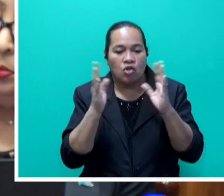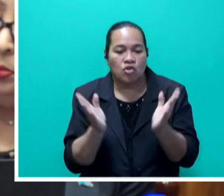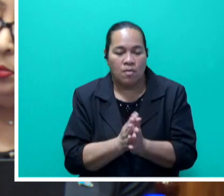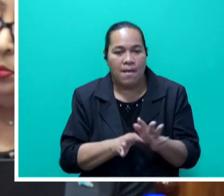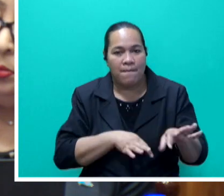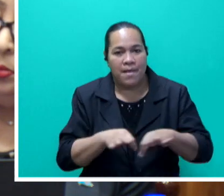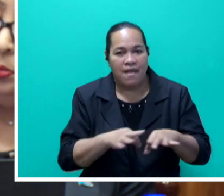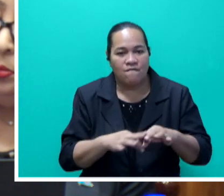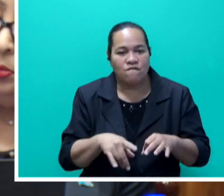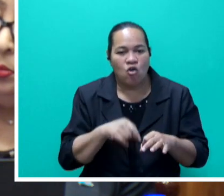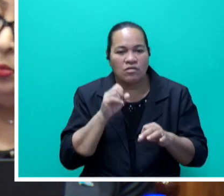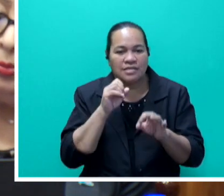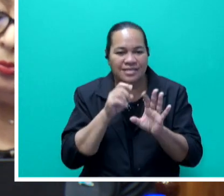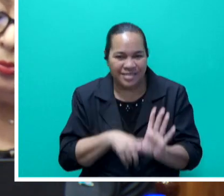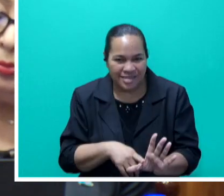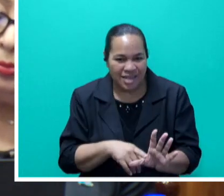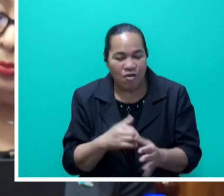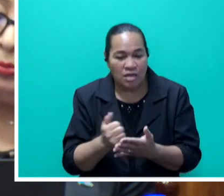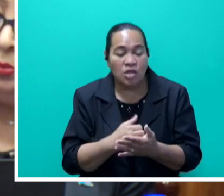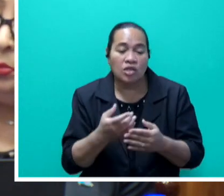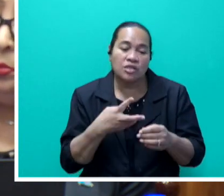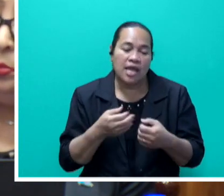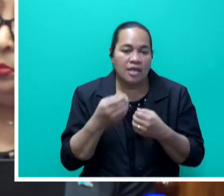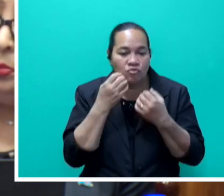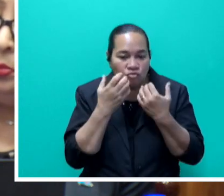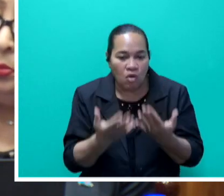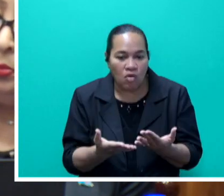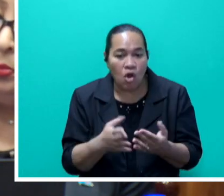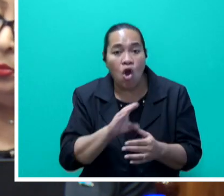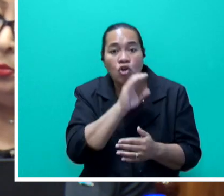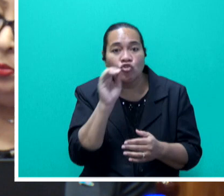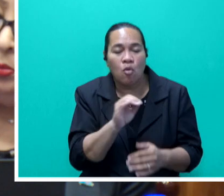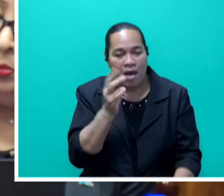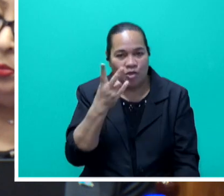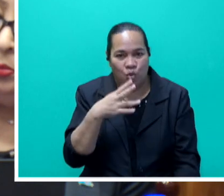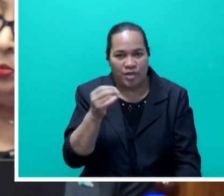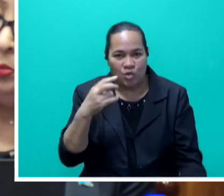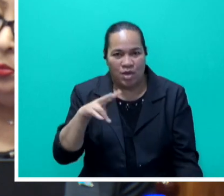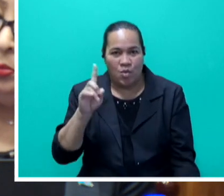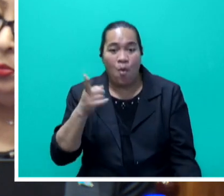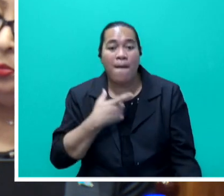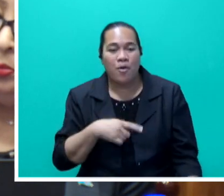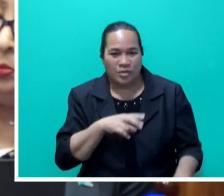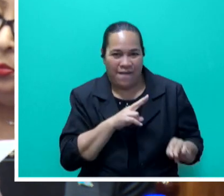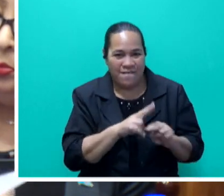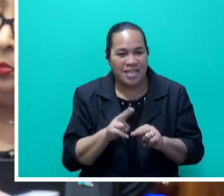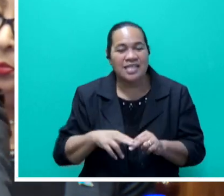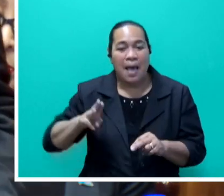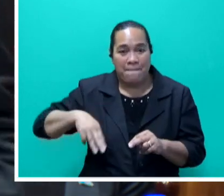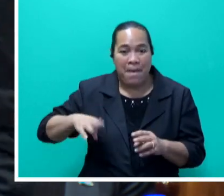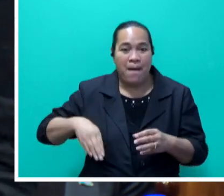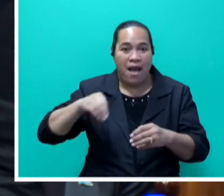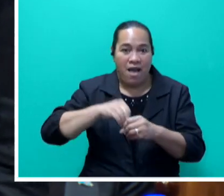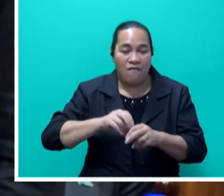of action, which was released in October 2021. The reason why I say this, sir, is because Fiji, being a member of the UN, has